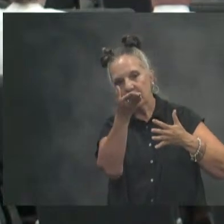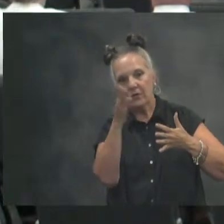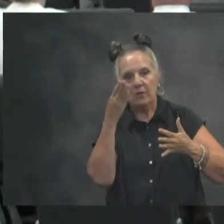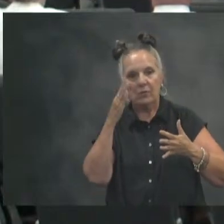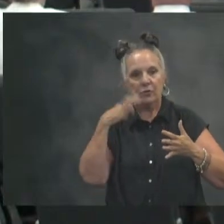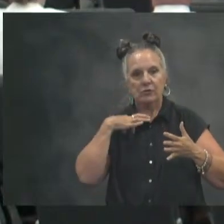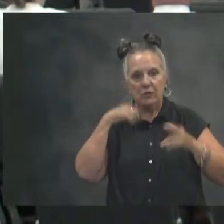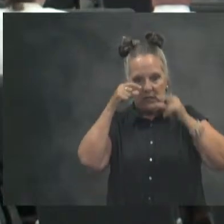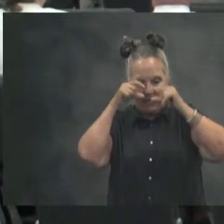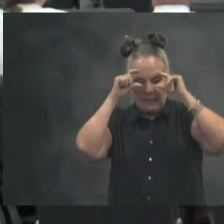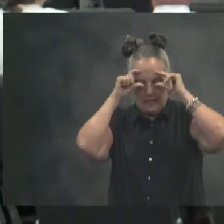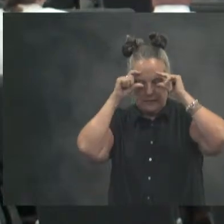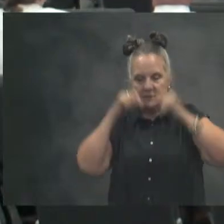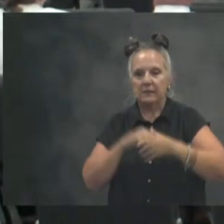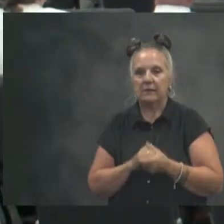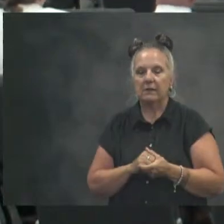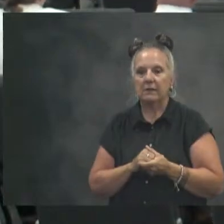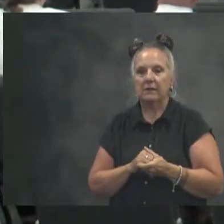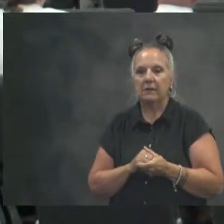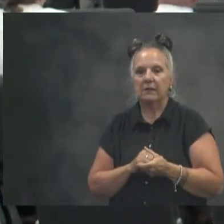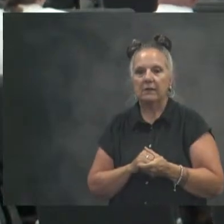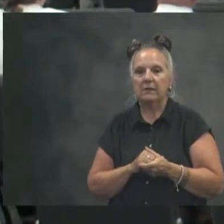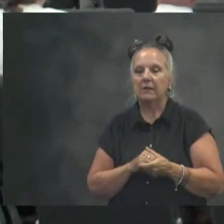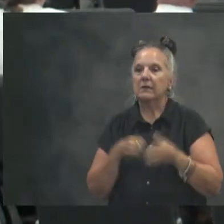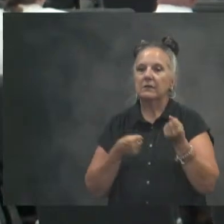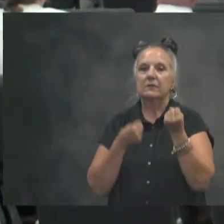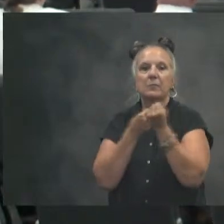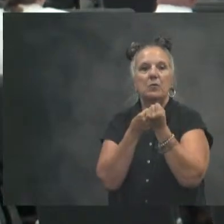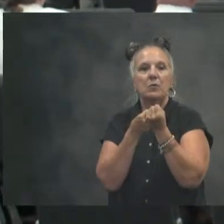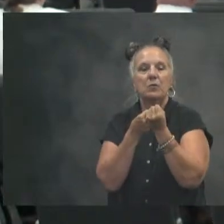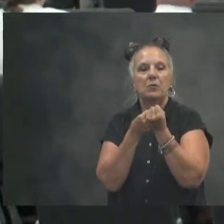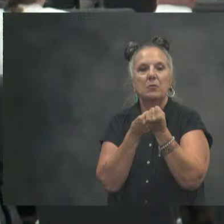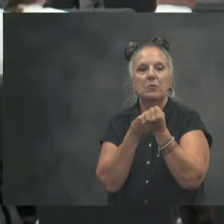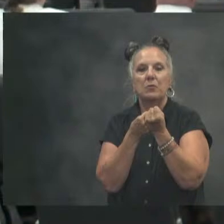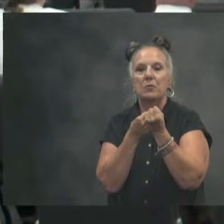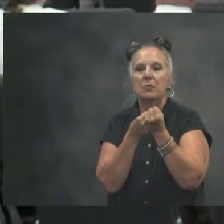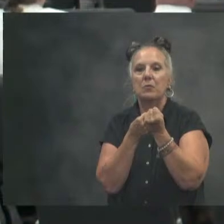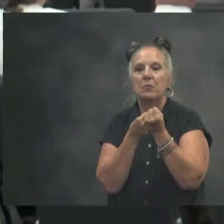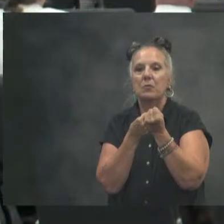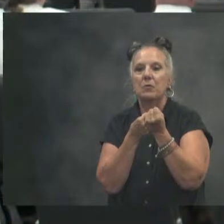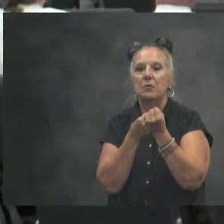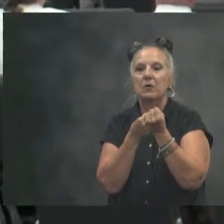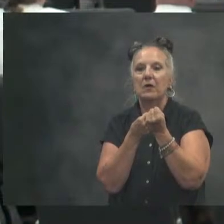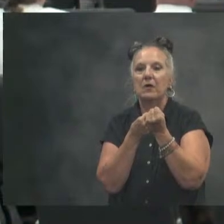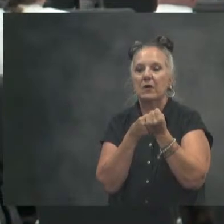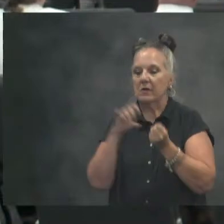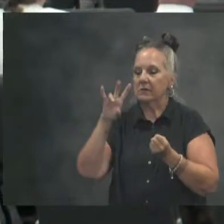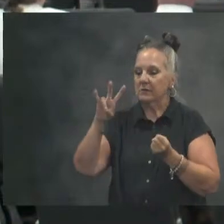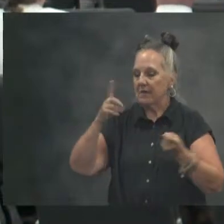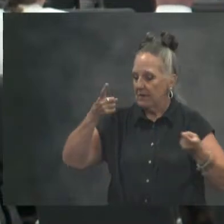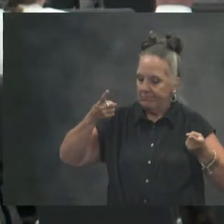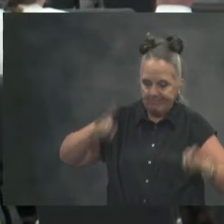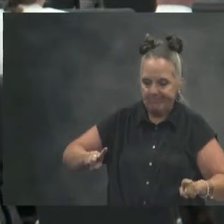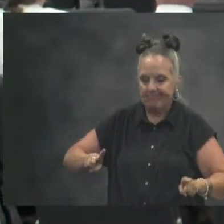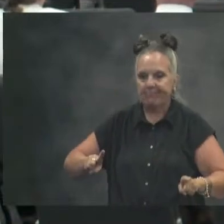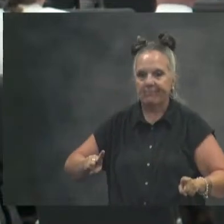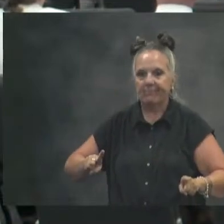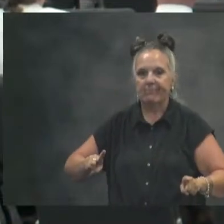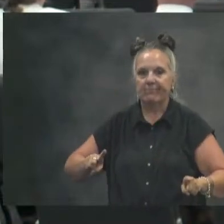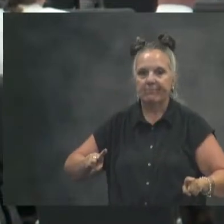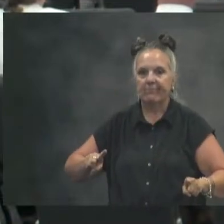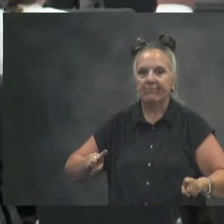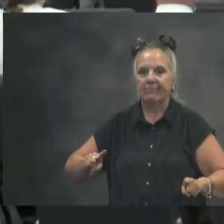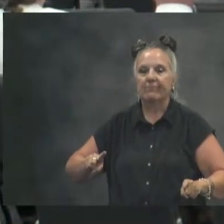and seconded by Mrs. Murray. All those in favor, please raise your hand. Okay, we have 7 affirmative. Student